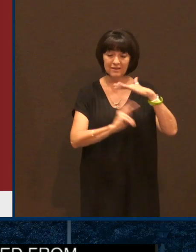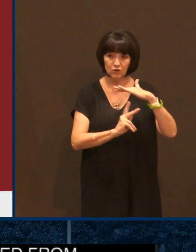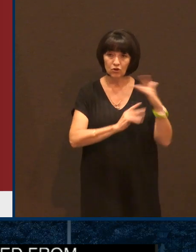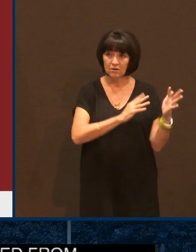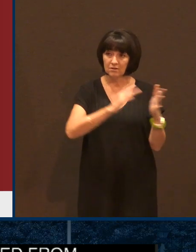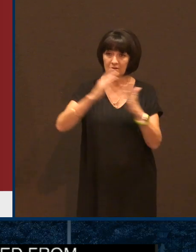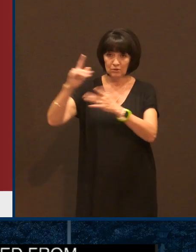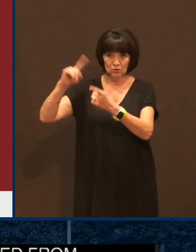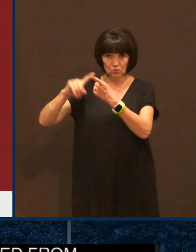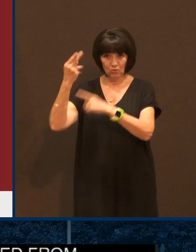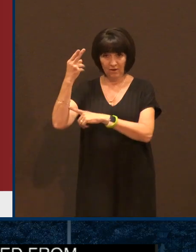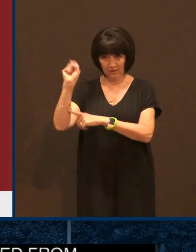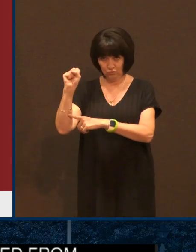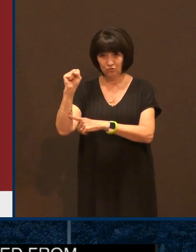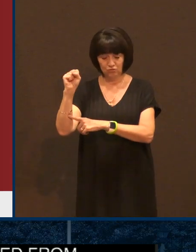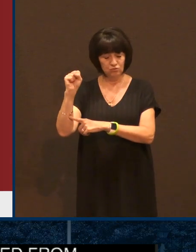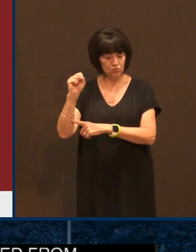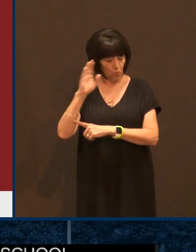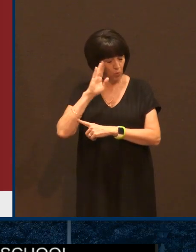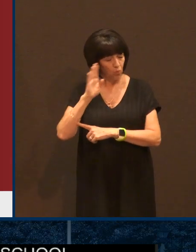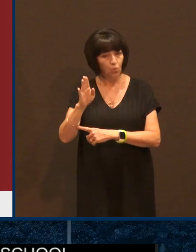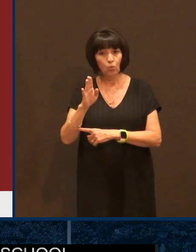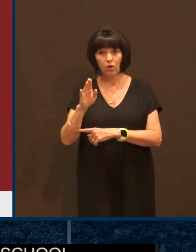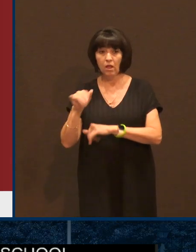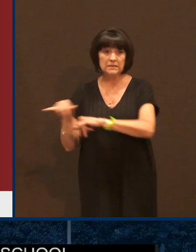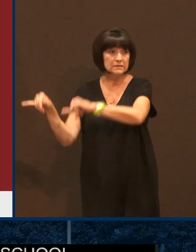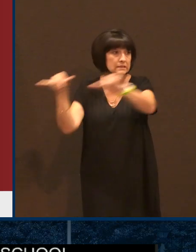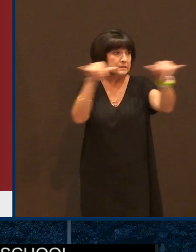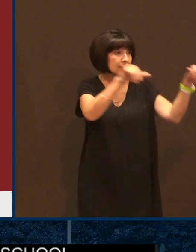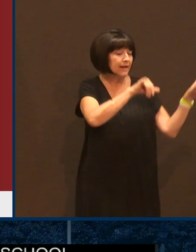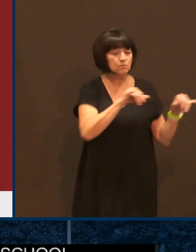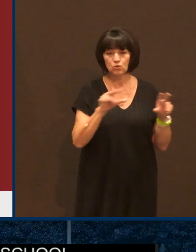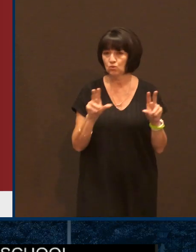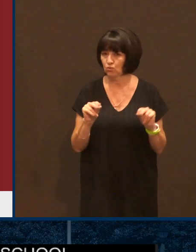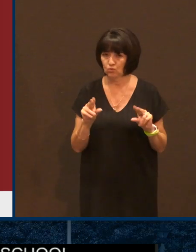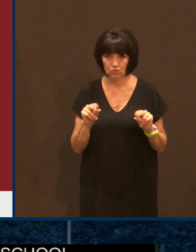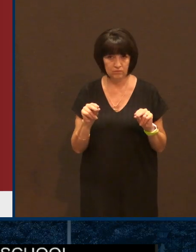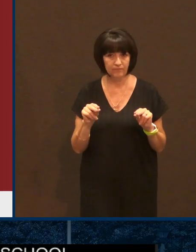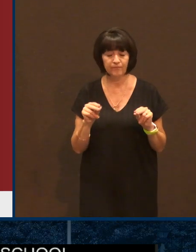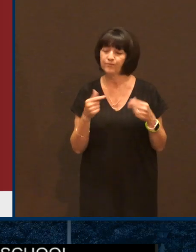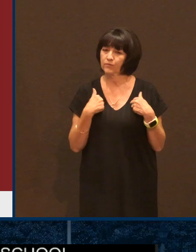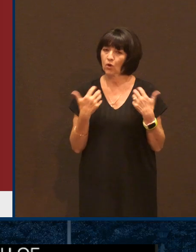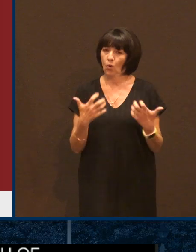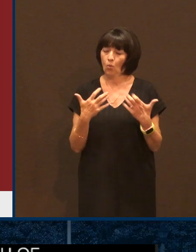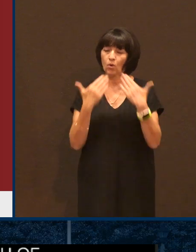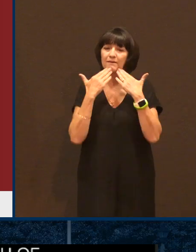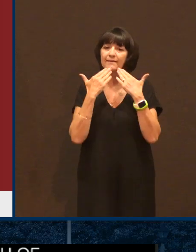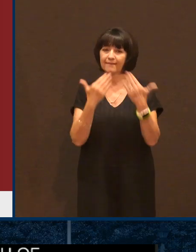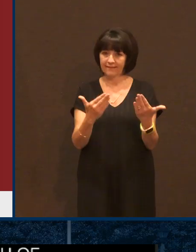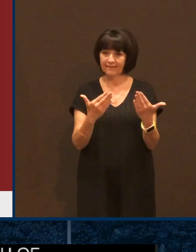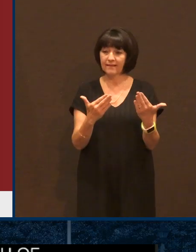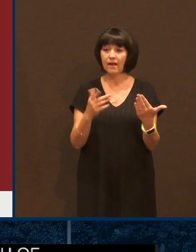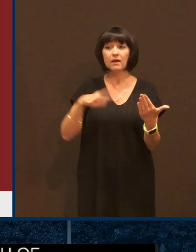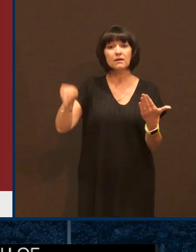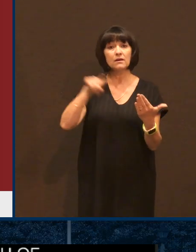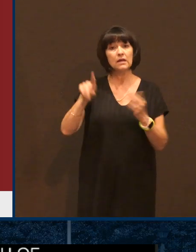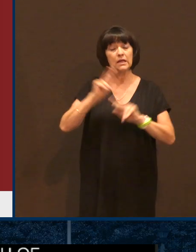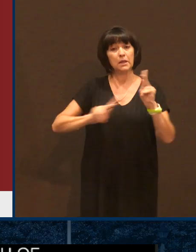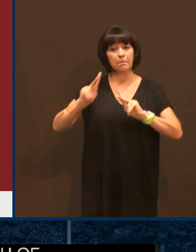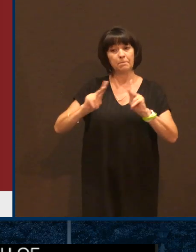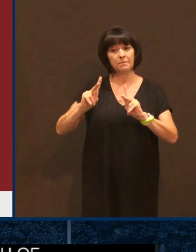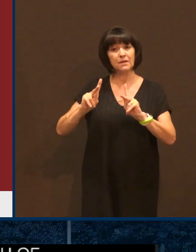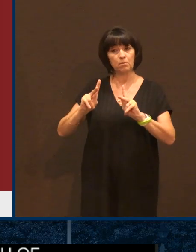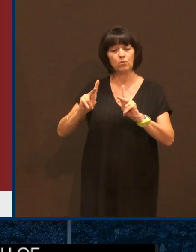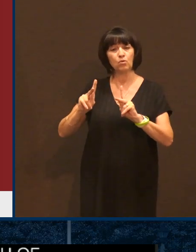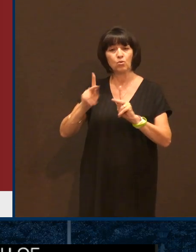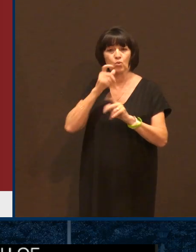be differences in each of those. I want to thank the group of educators and public health officials and others that served on the working